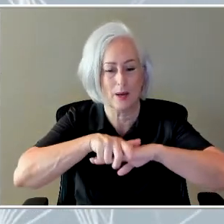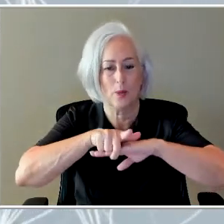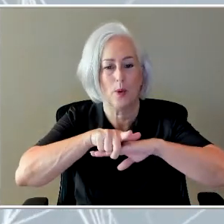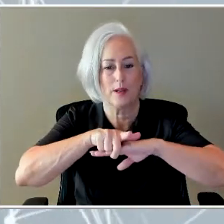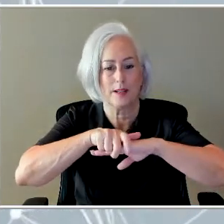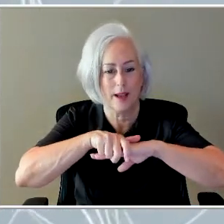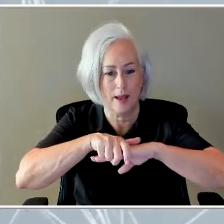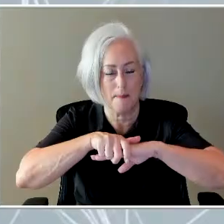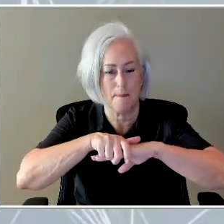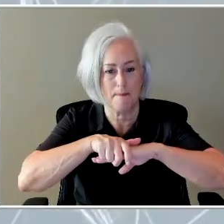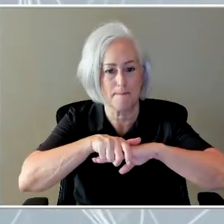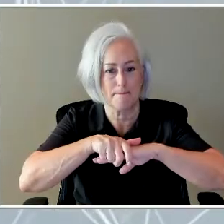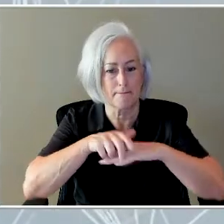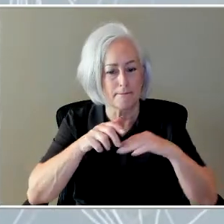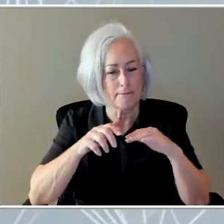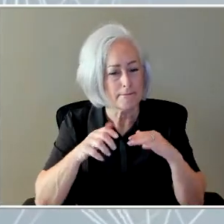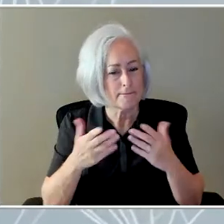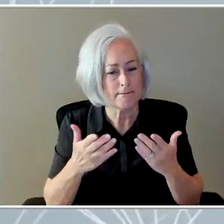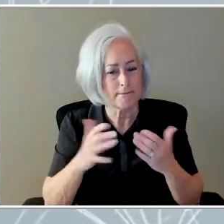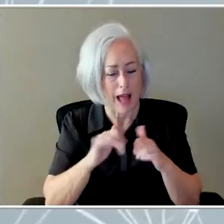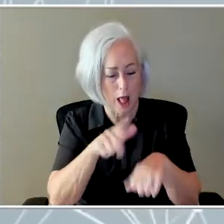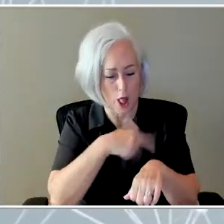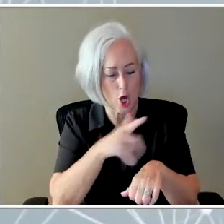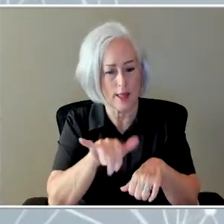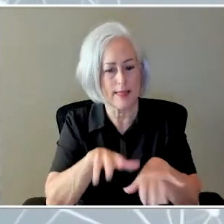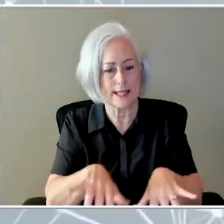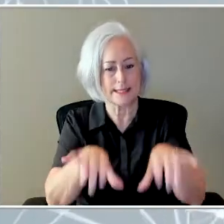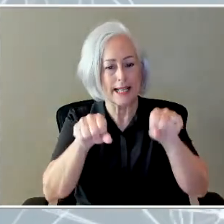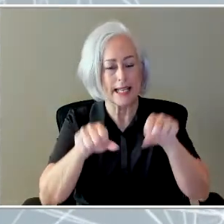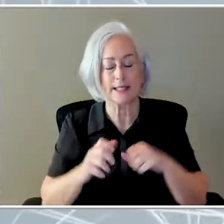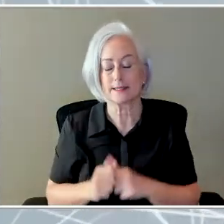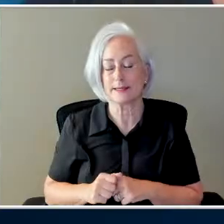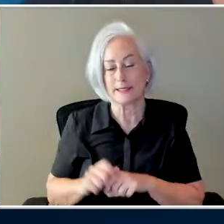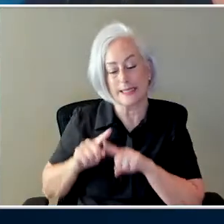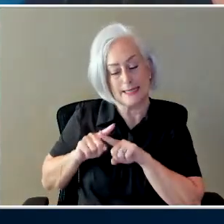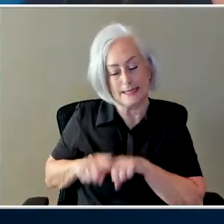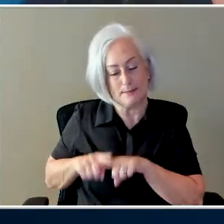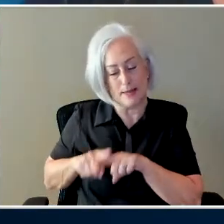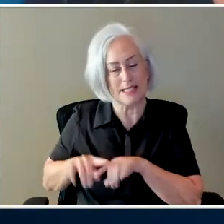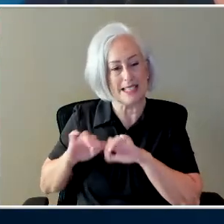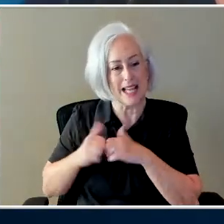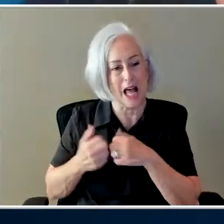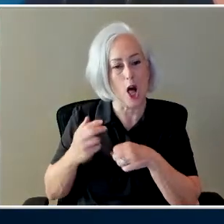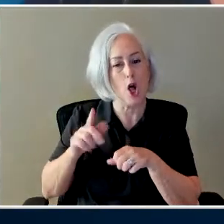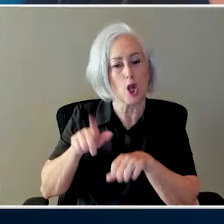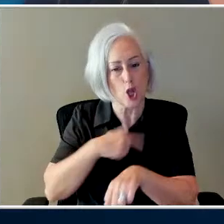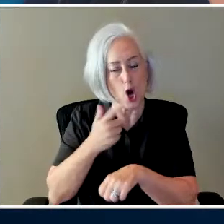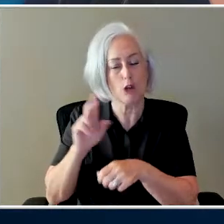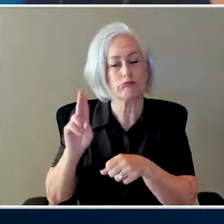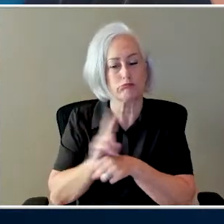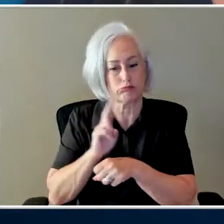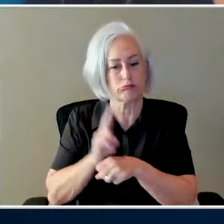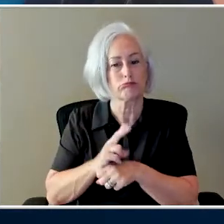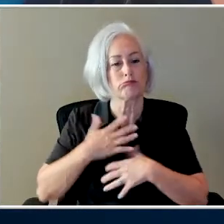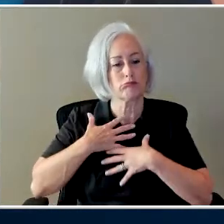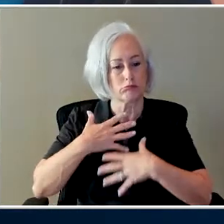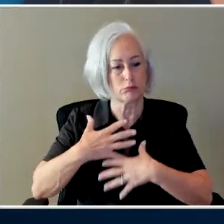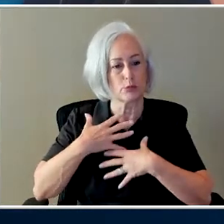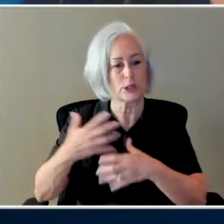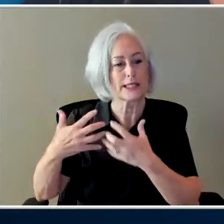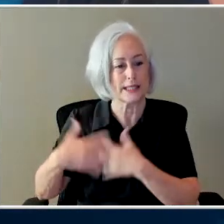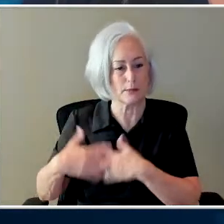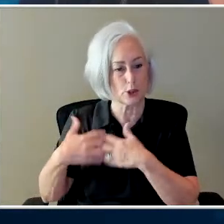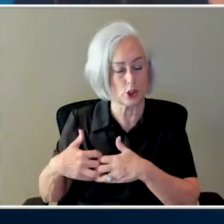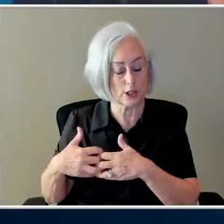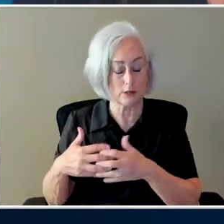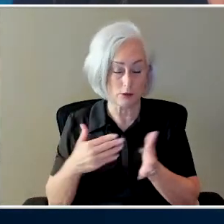up? I think it's all kind of dependent on obviously the length of time that, someone is on the ventilator, and how long you think, like a lot of people don't realize,